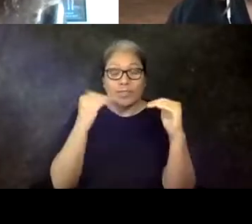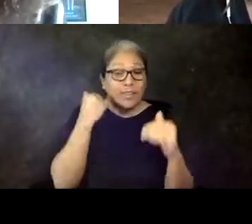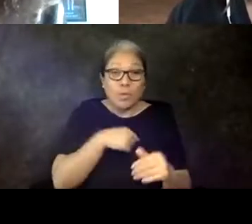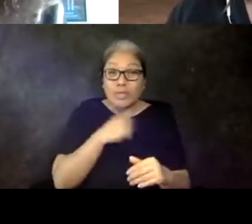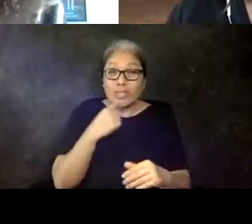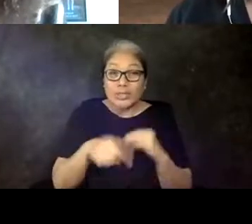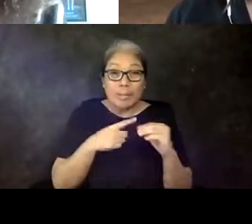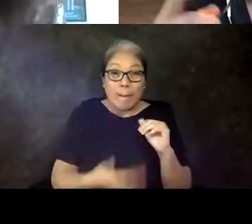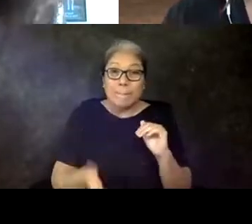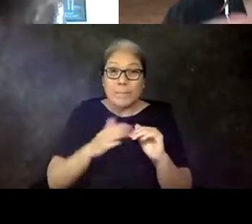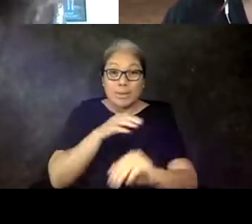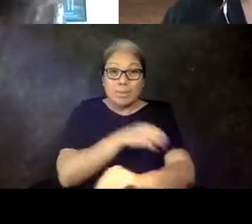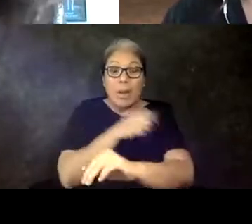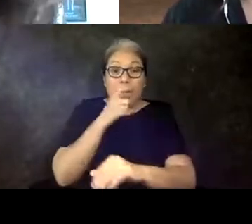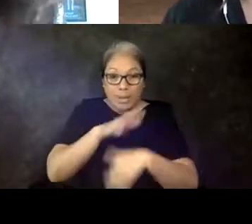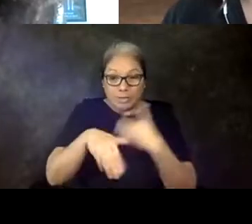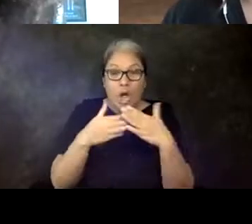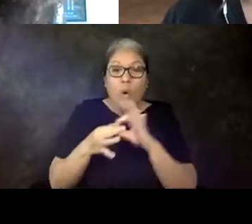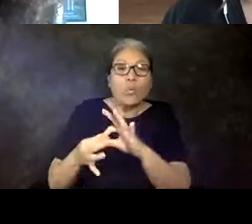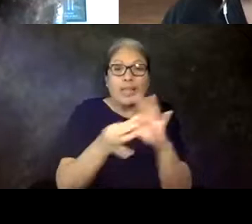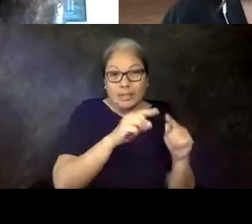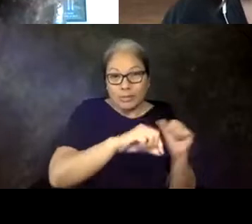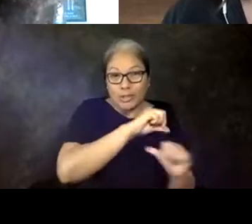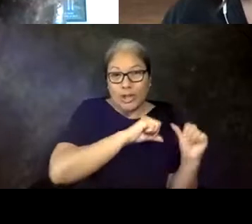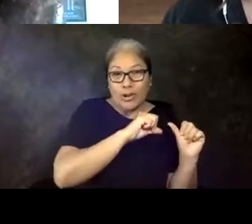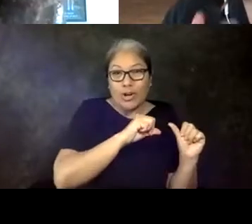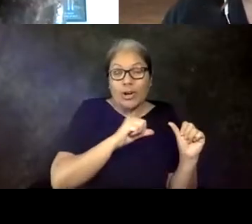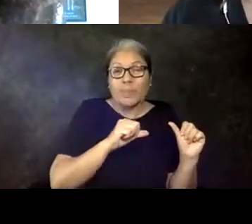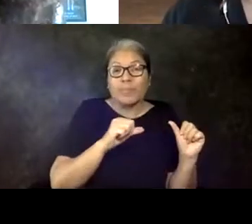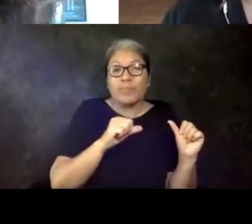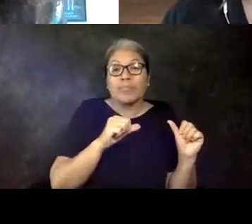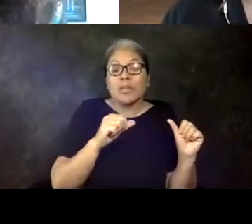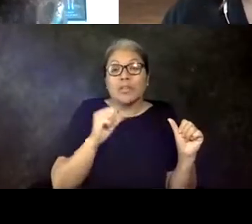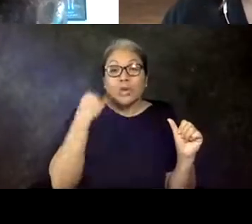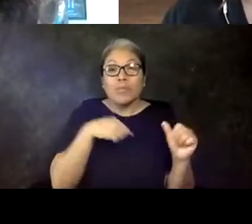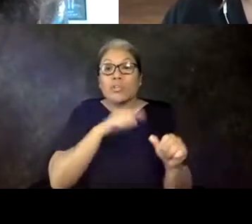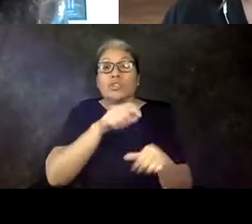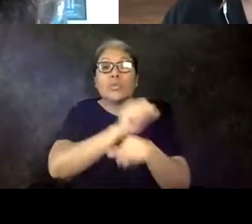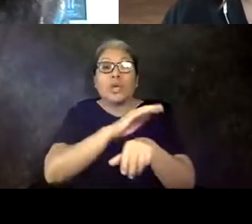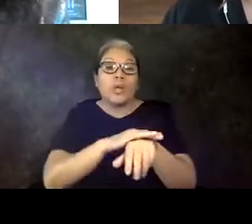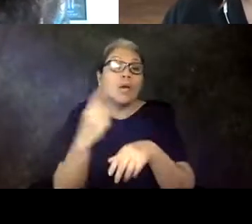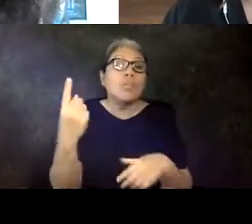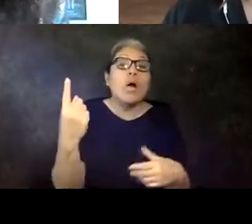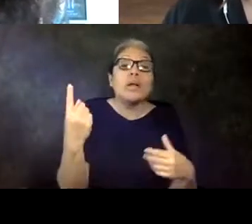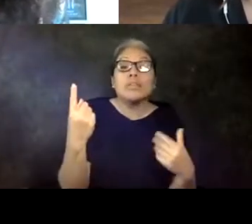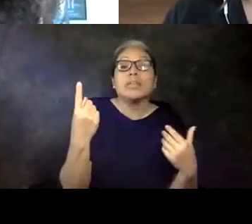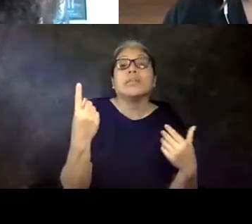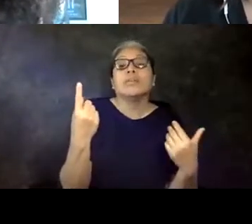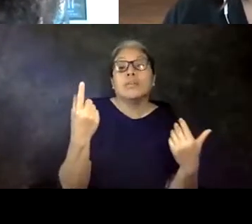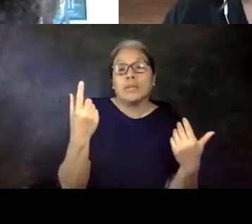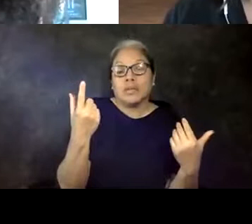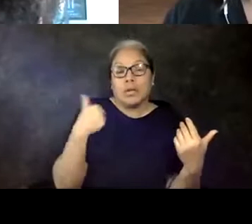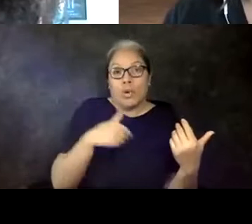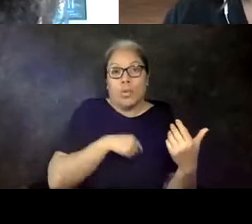building power, because they all relate to each other in a way that means if we're just working on one, it's we're going to